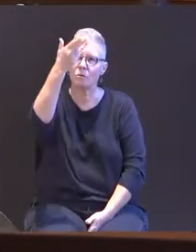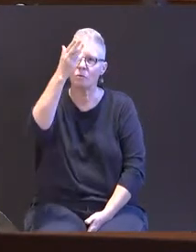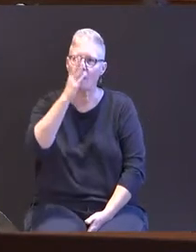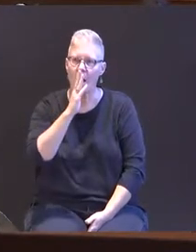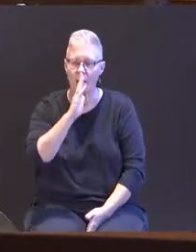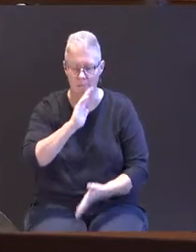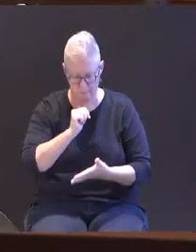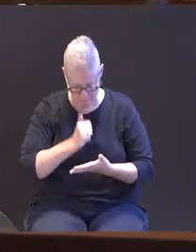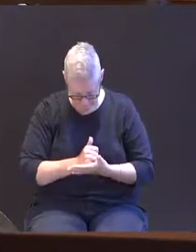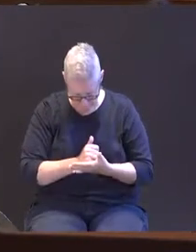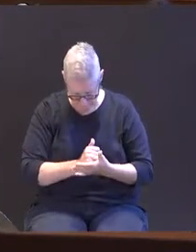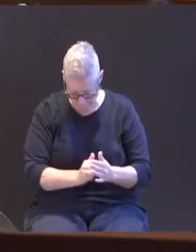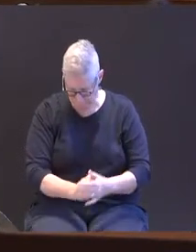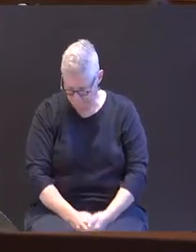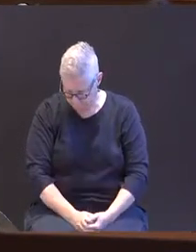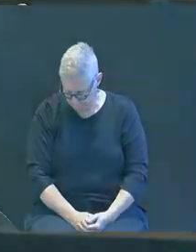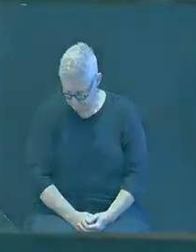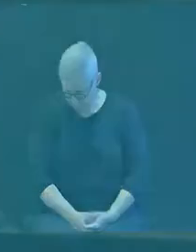Amen.